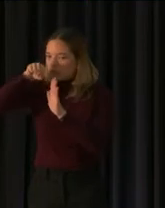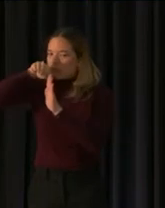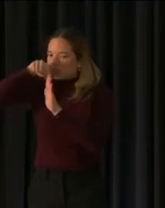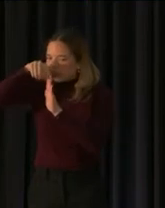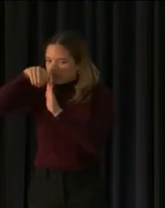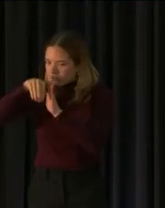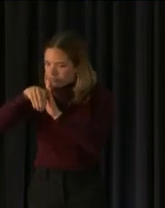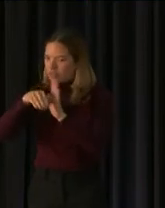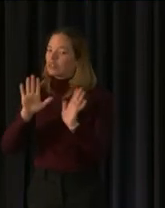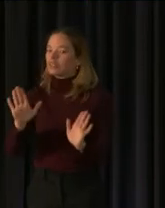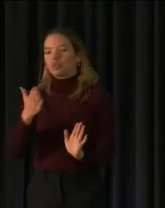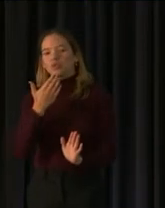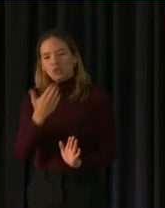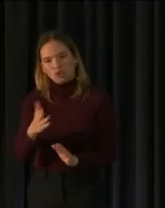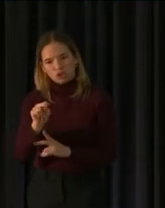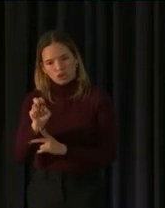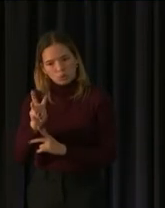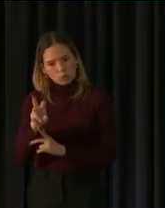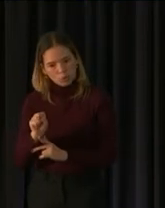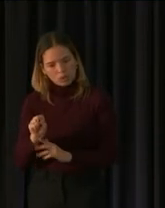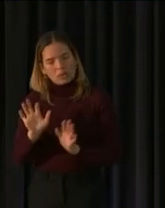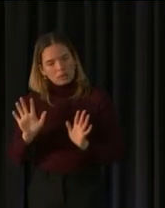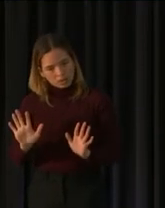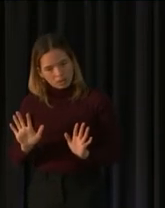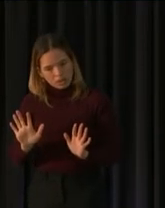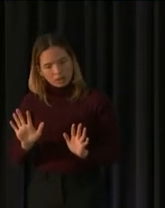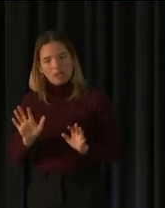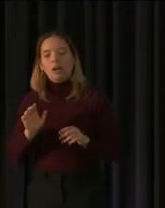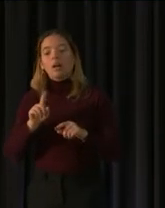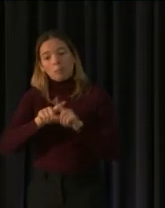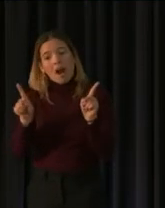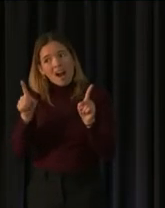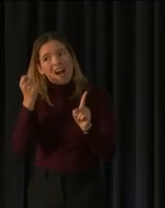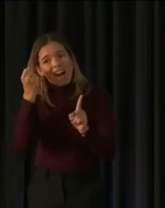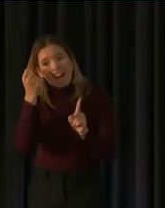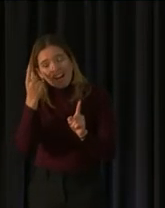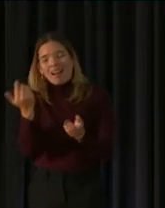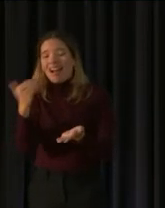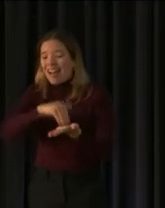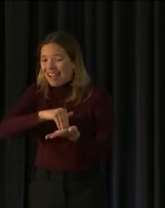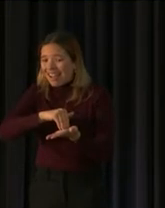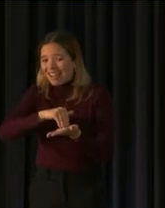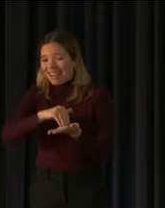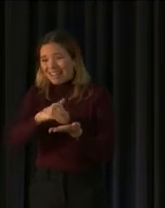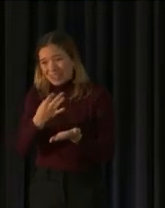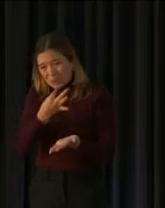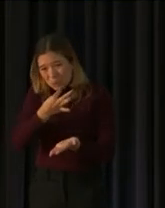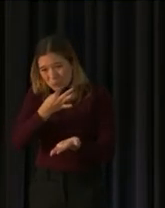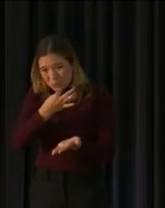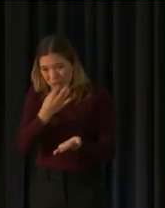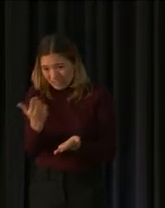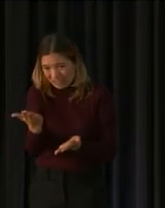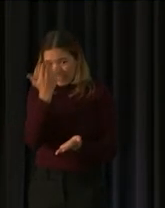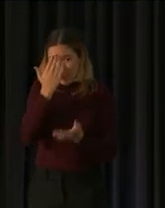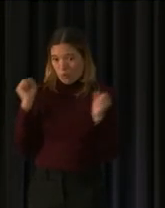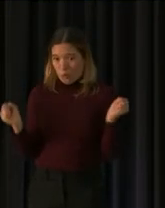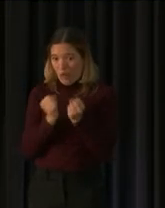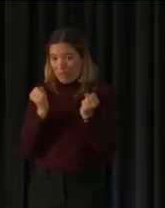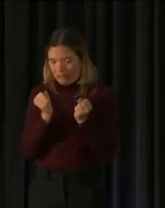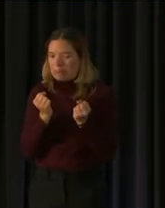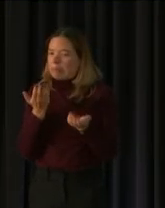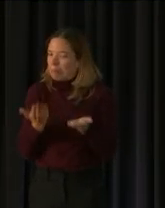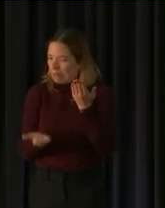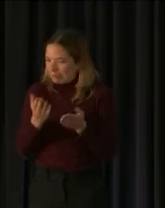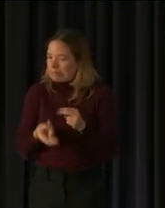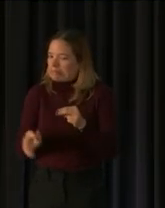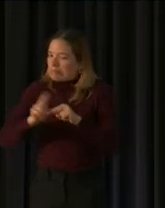could always potentially see another variant, and so that could change. But right now we are experiencing a dramatic decrease in